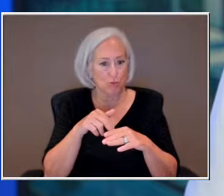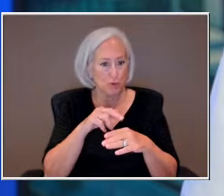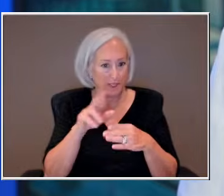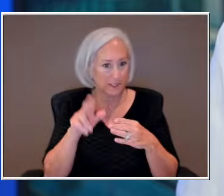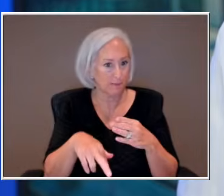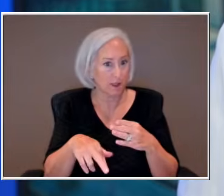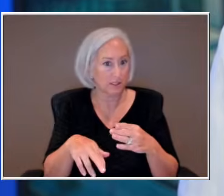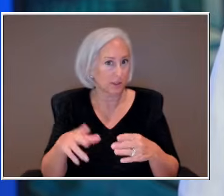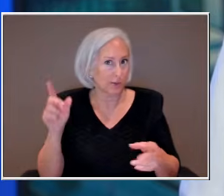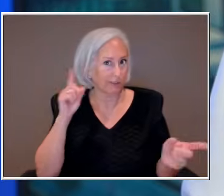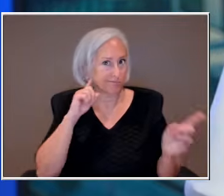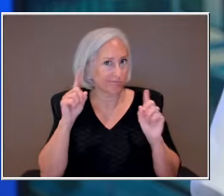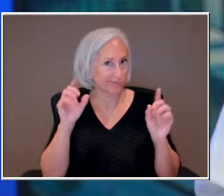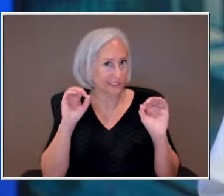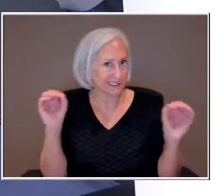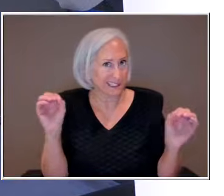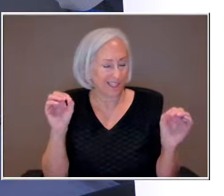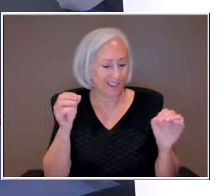heard of before.